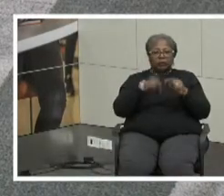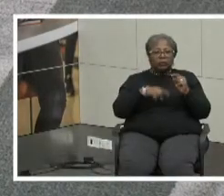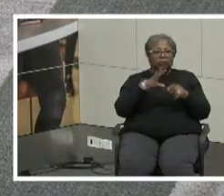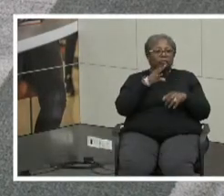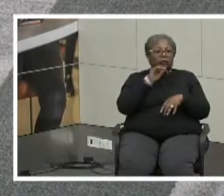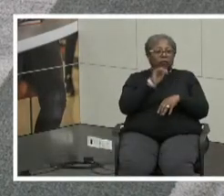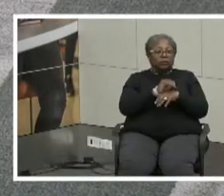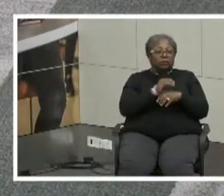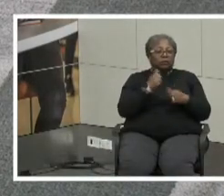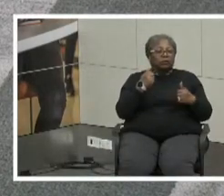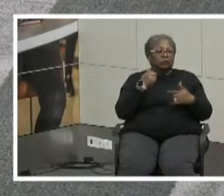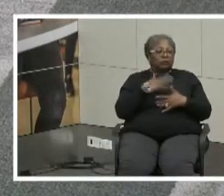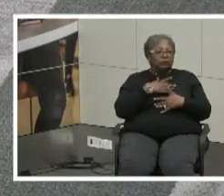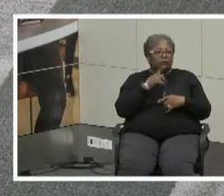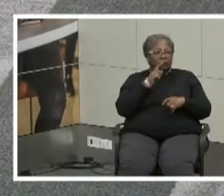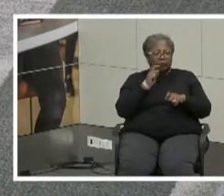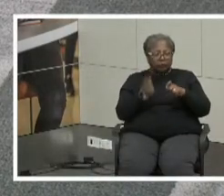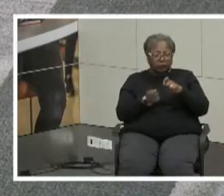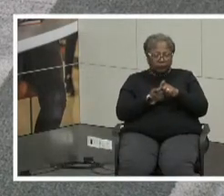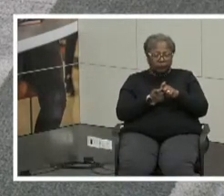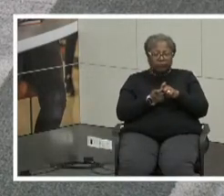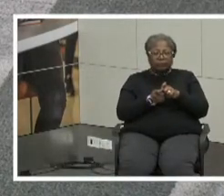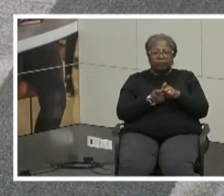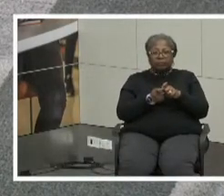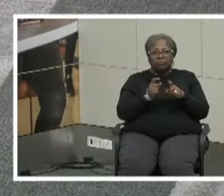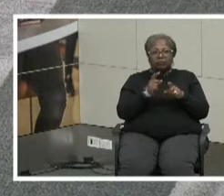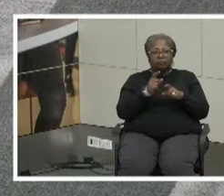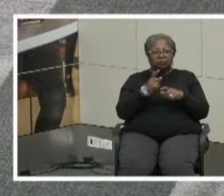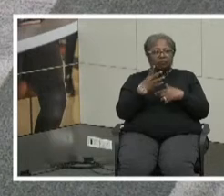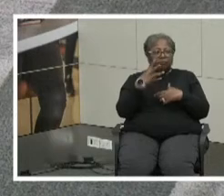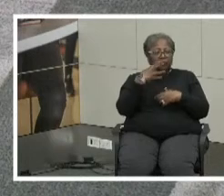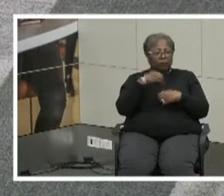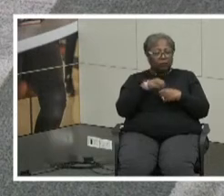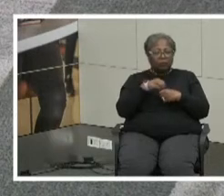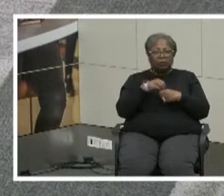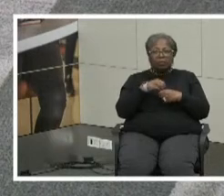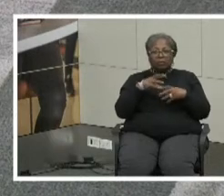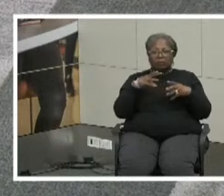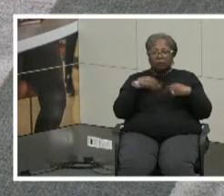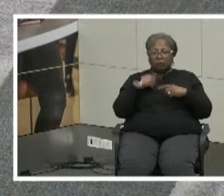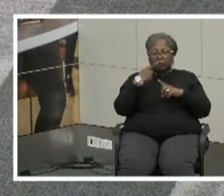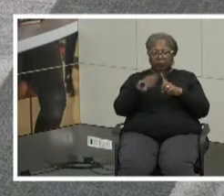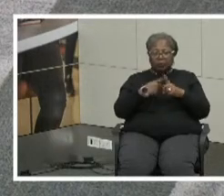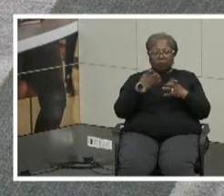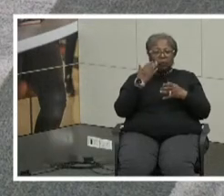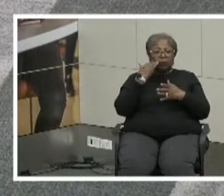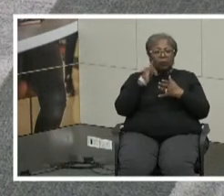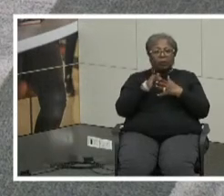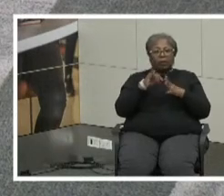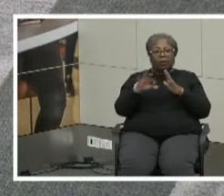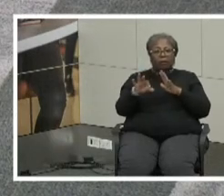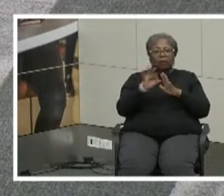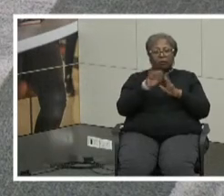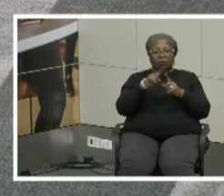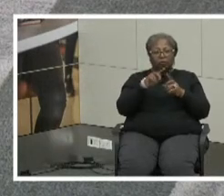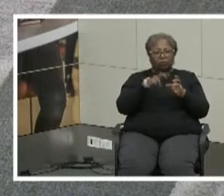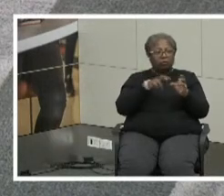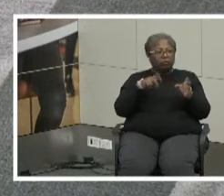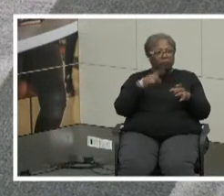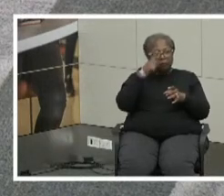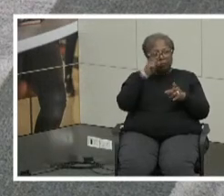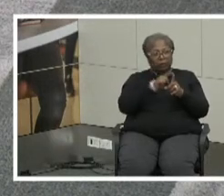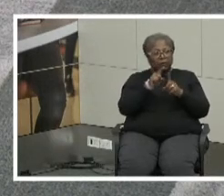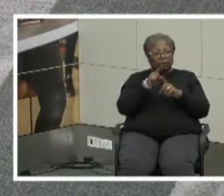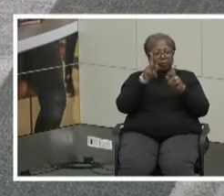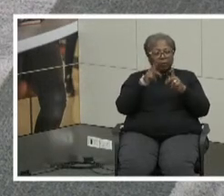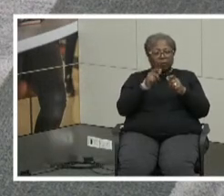speak tonight for fear of retaliation it is autism acceptance month and I want you to know that I have chosen to resign because as a